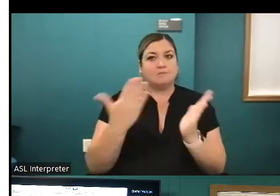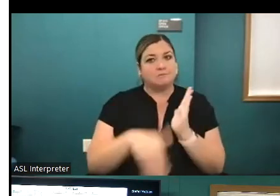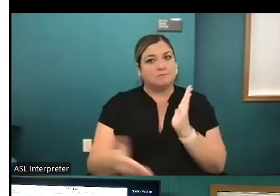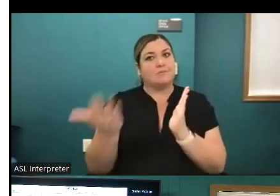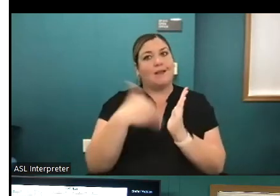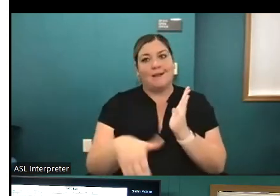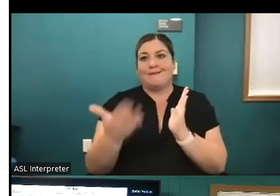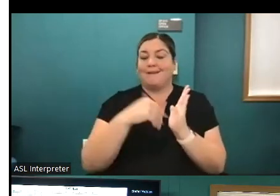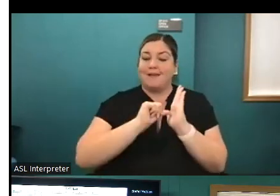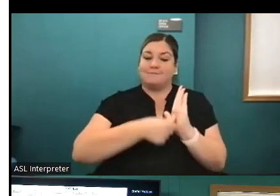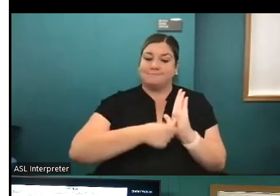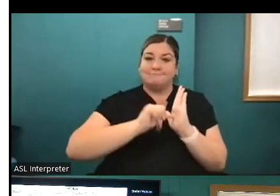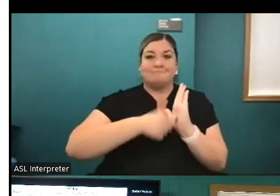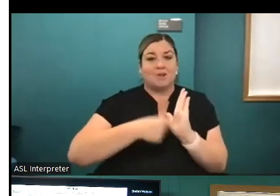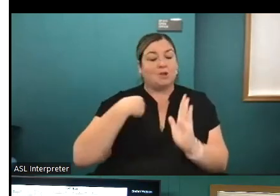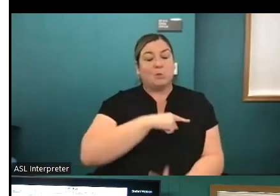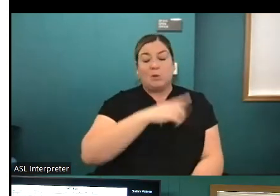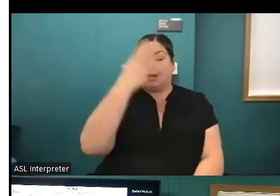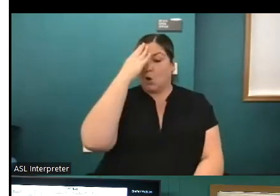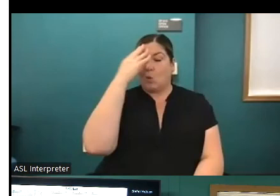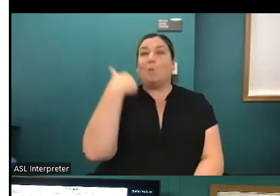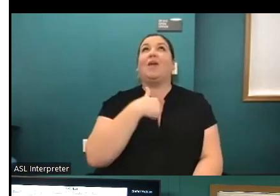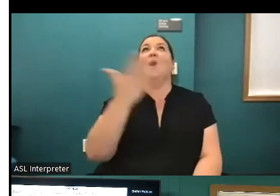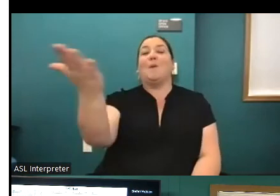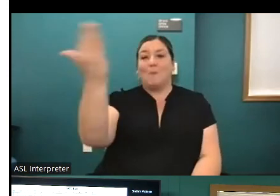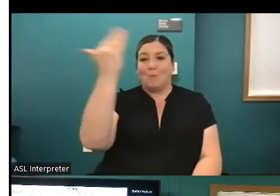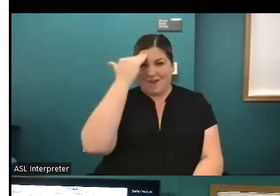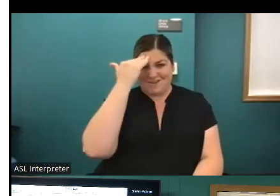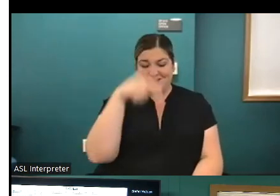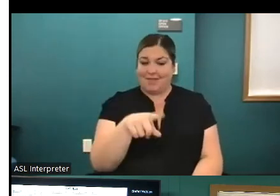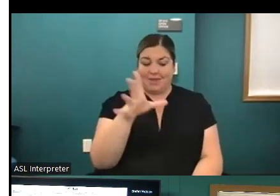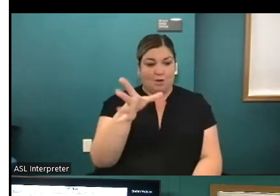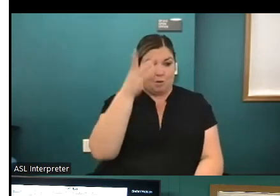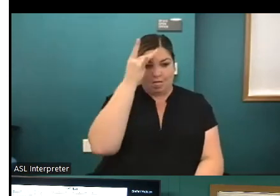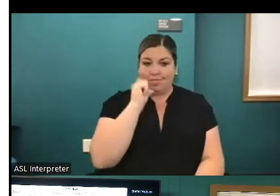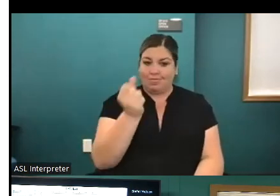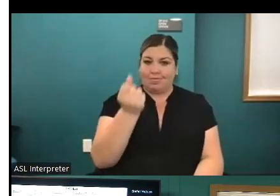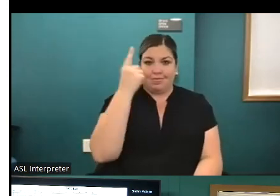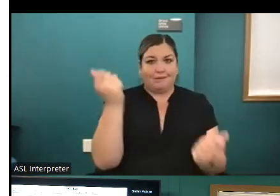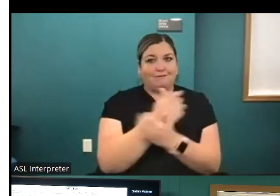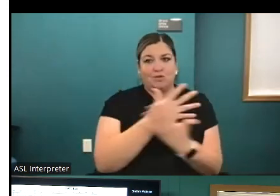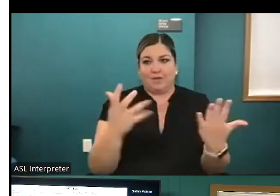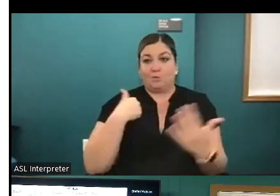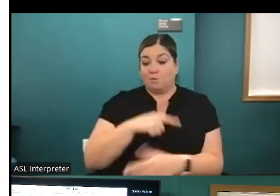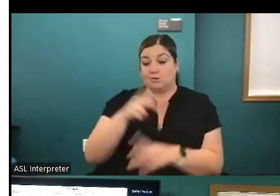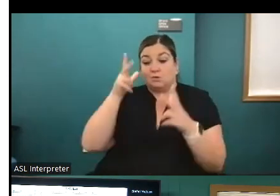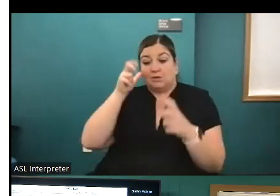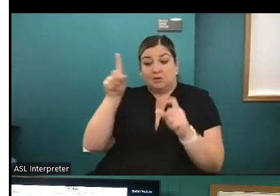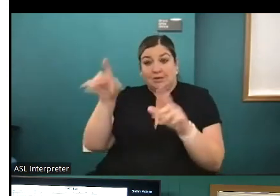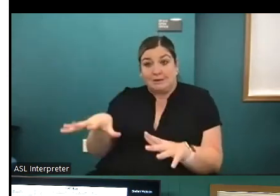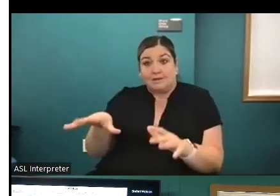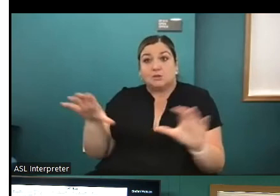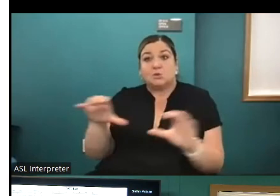and again and again and again because we know, we are Right. quite aware. Yeah. Well, and it's funny, you know, like we'll do a hearing test on a kid. We will do bone